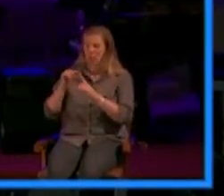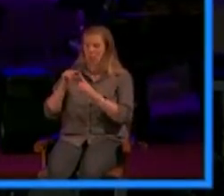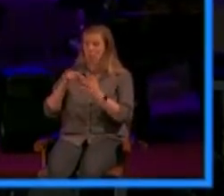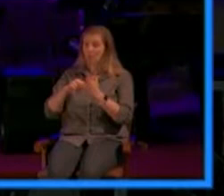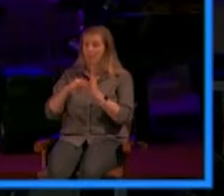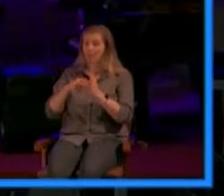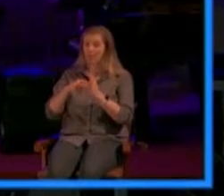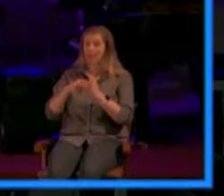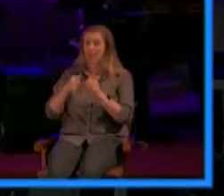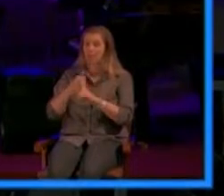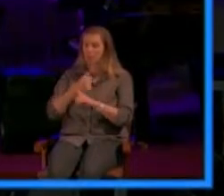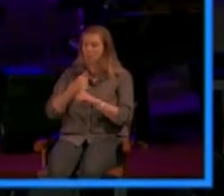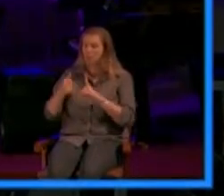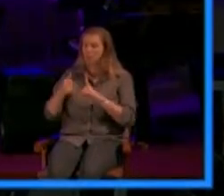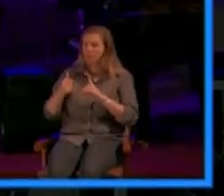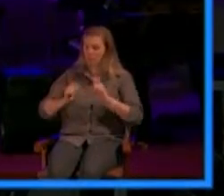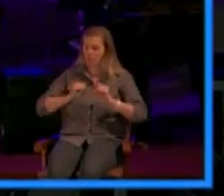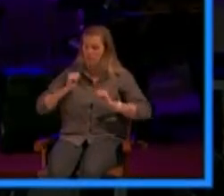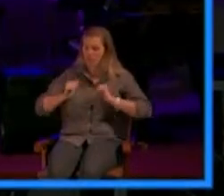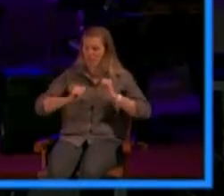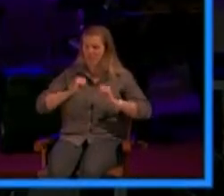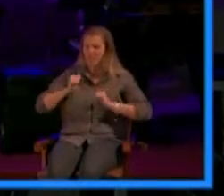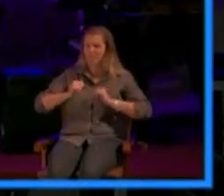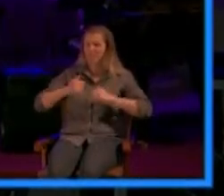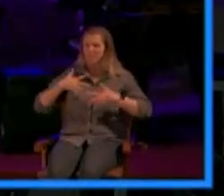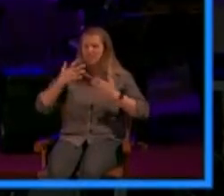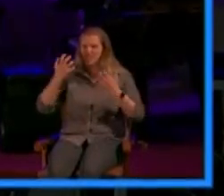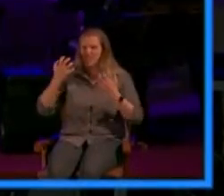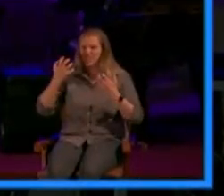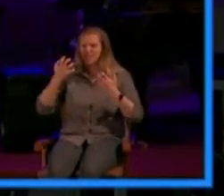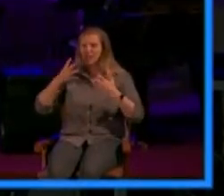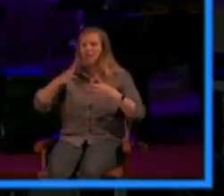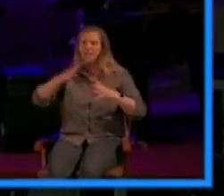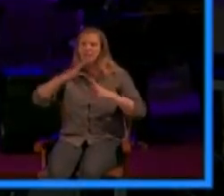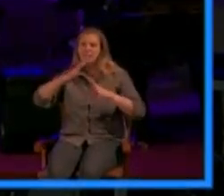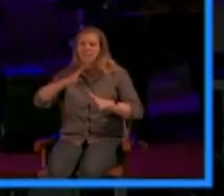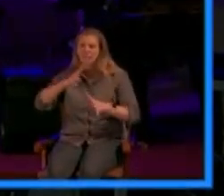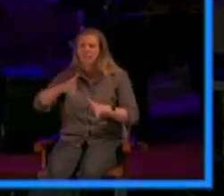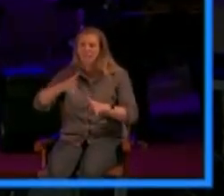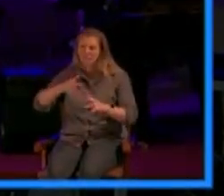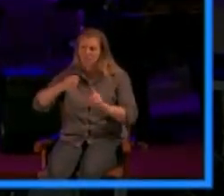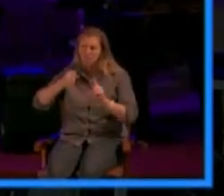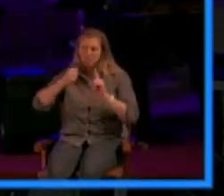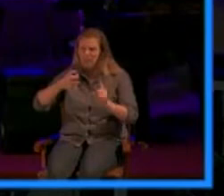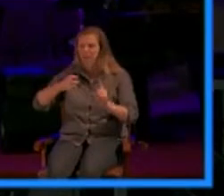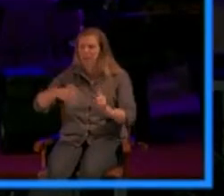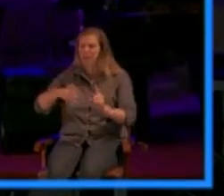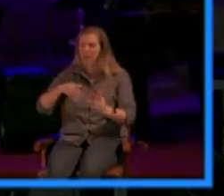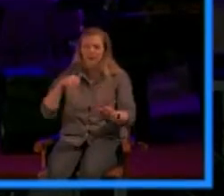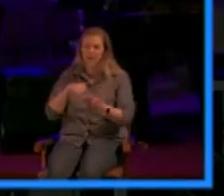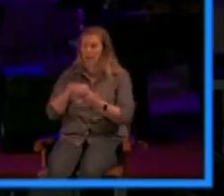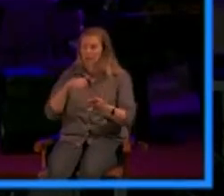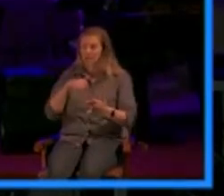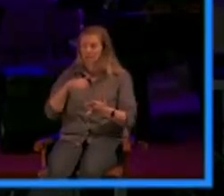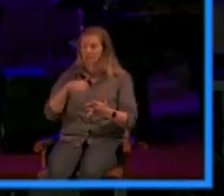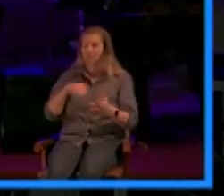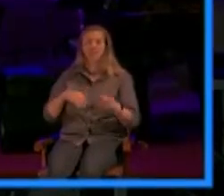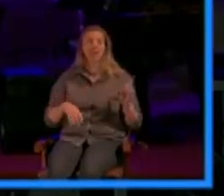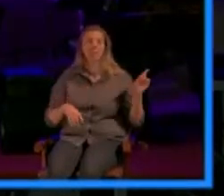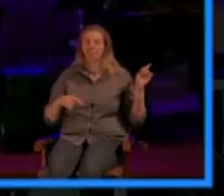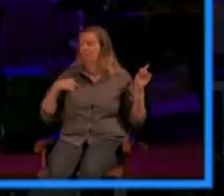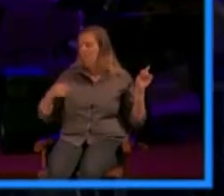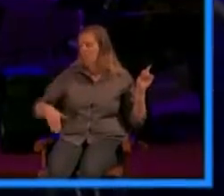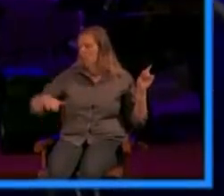hostile, vile speech against someone. Now, having grown up in Alabama, I'm going to put it in the